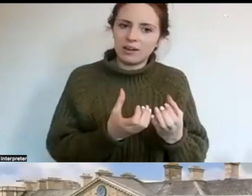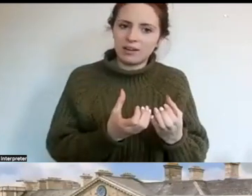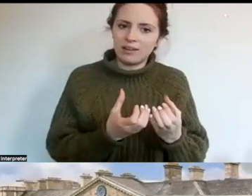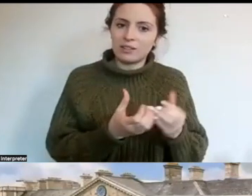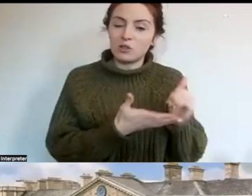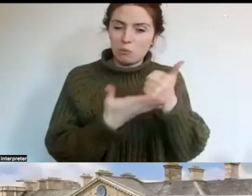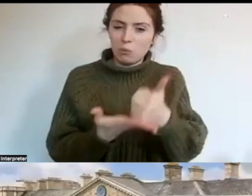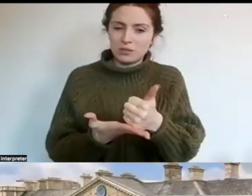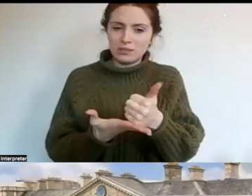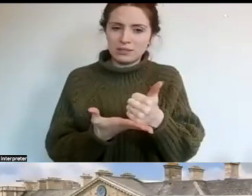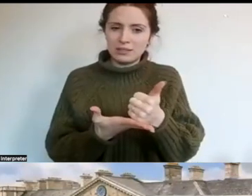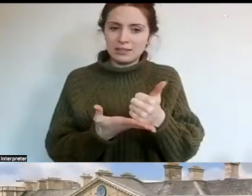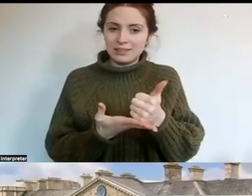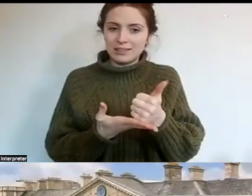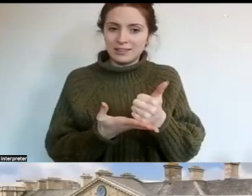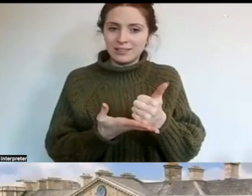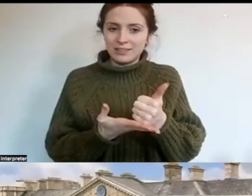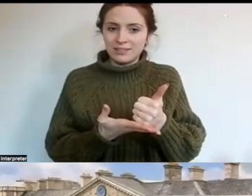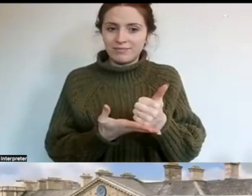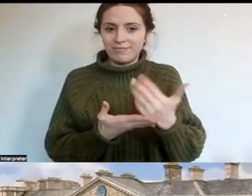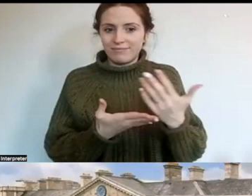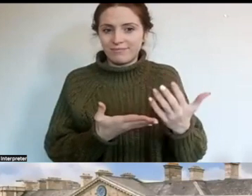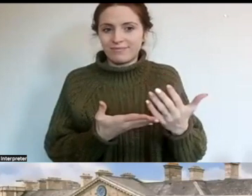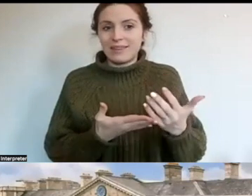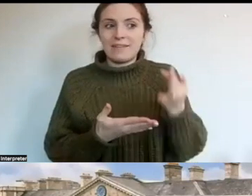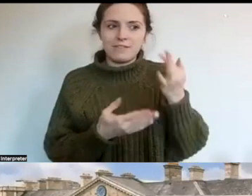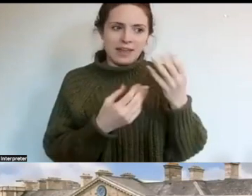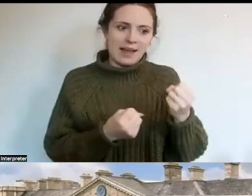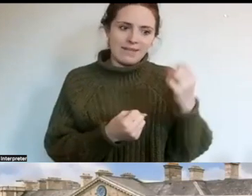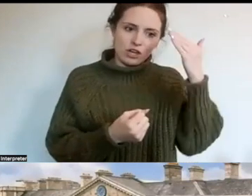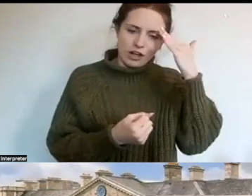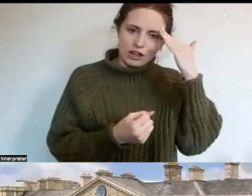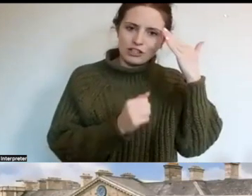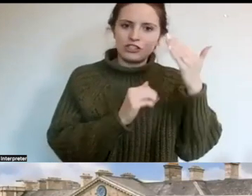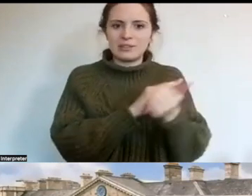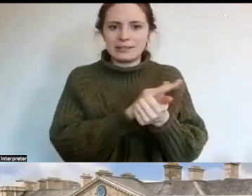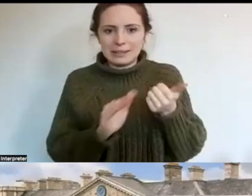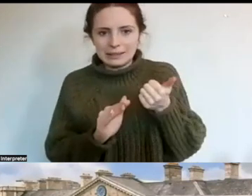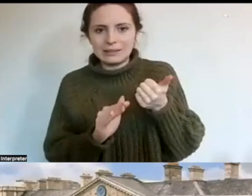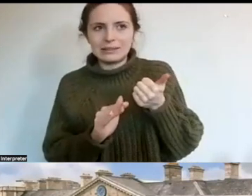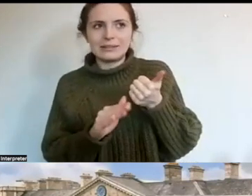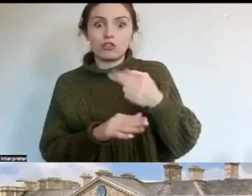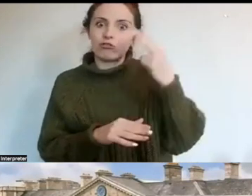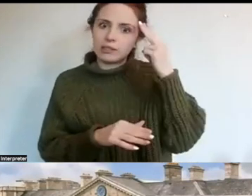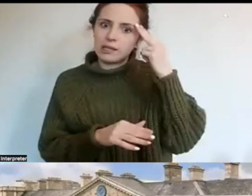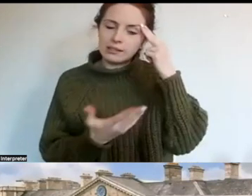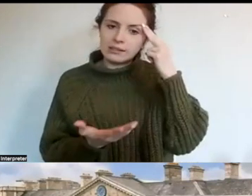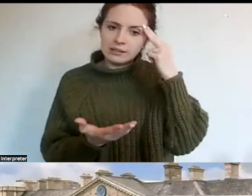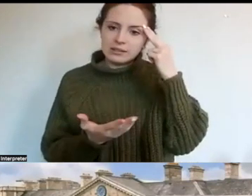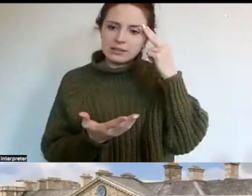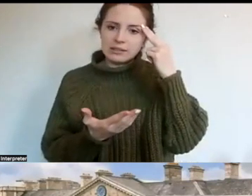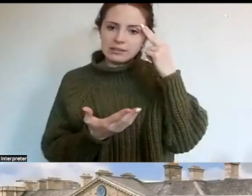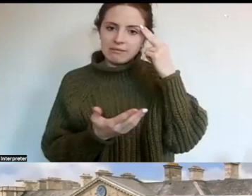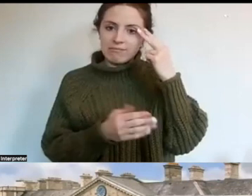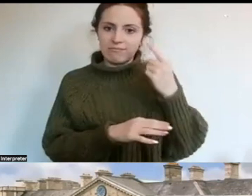supports. But that suggests that the knowledge, skills, and understandings that are